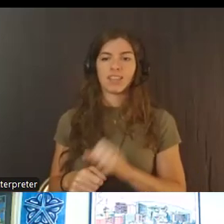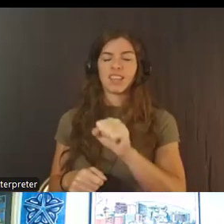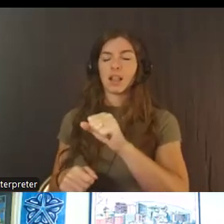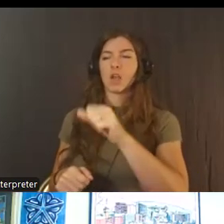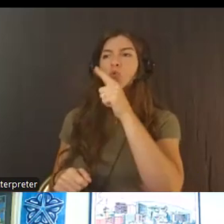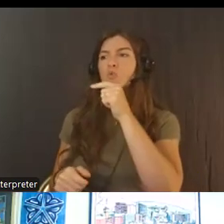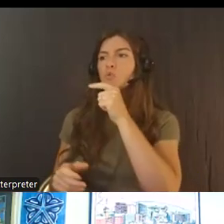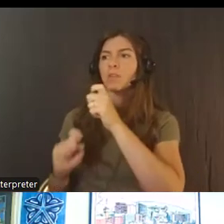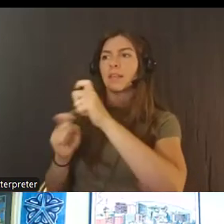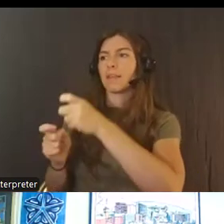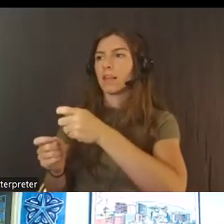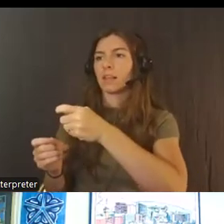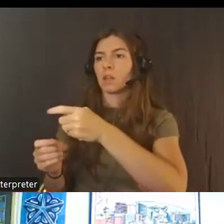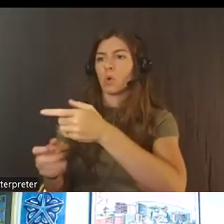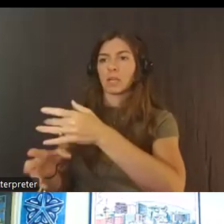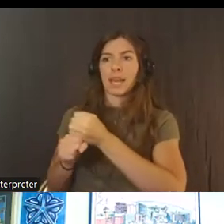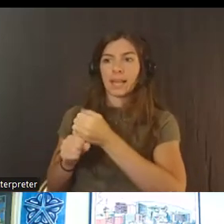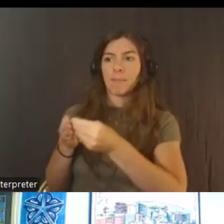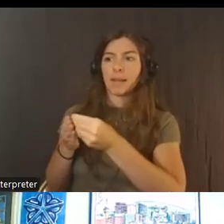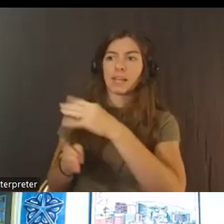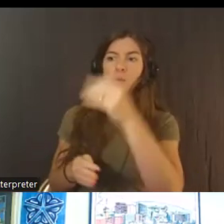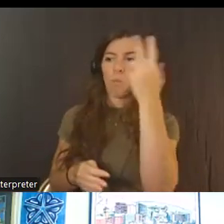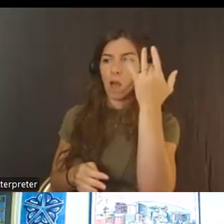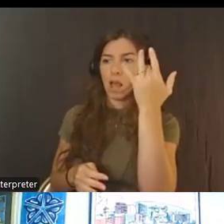and I don't know those answers.